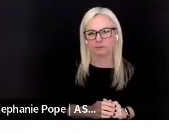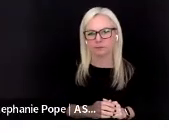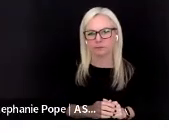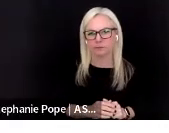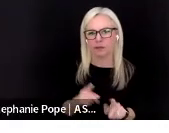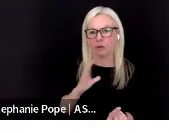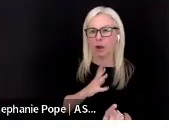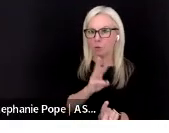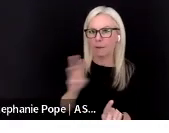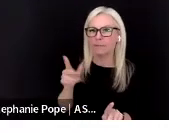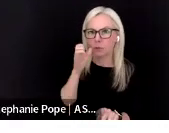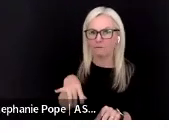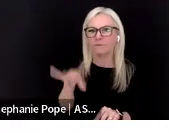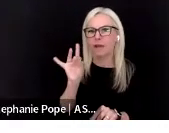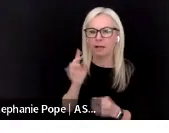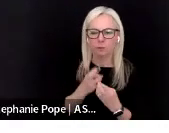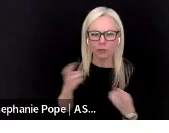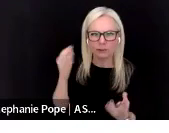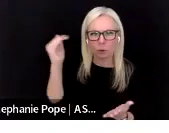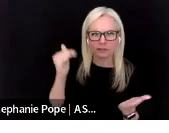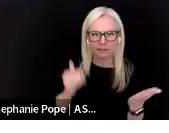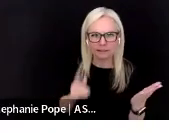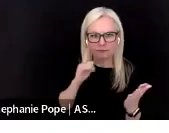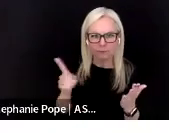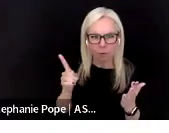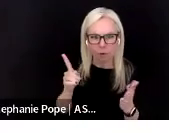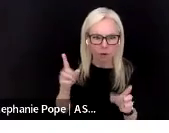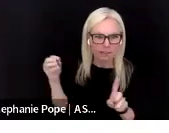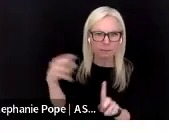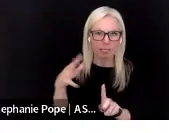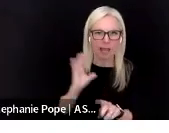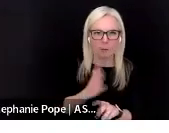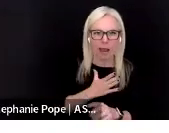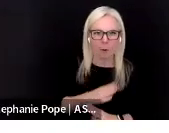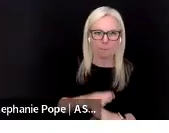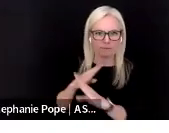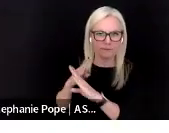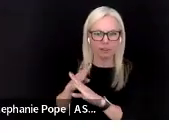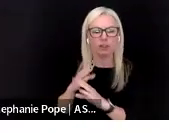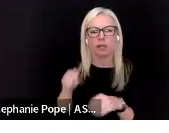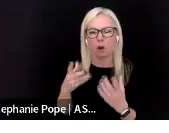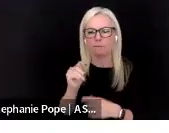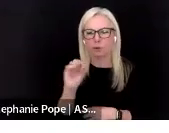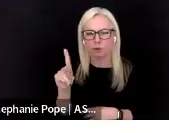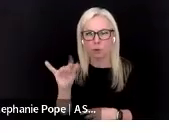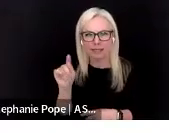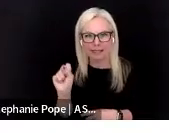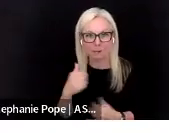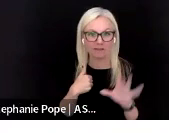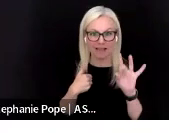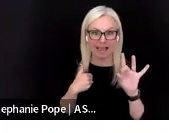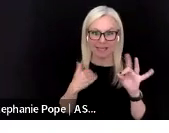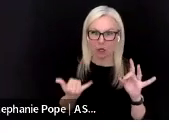On our website, you will find resources for our Spotlight on Prevention. And our Spotlight on Prevention offers toolkits. There are currently 8